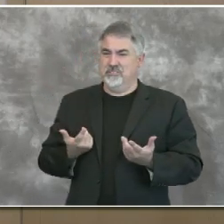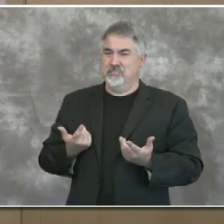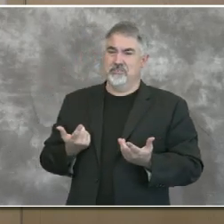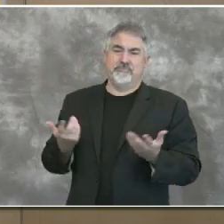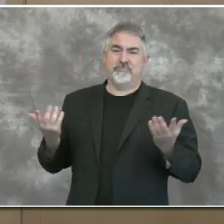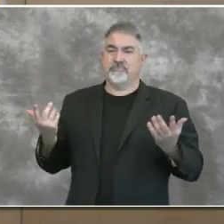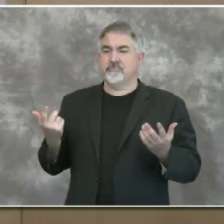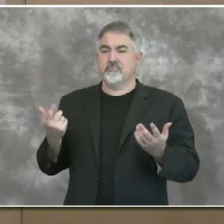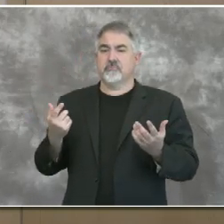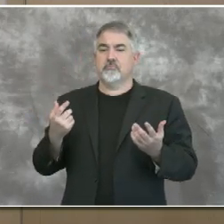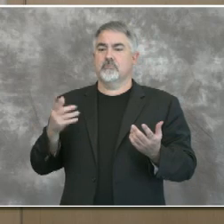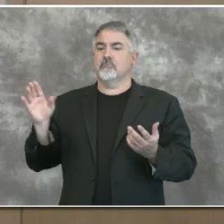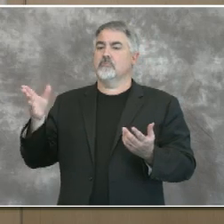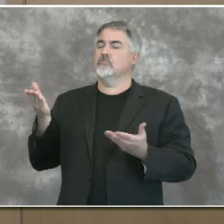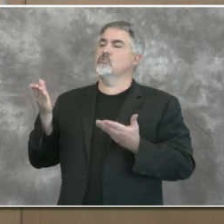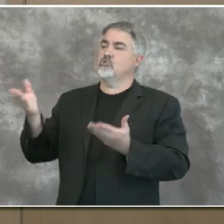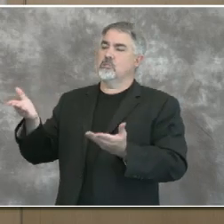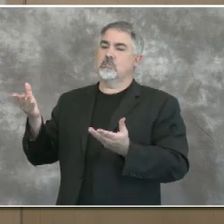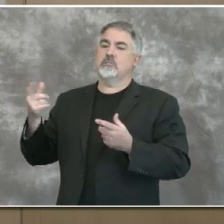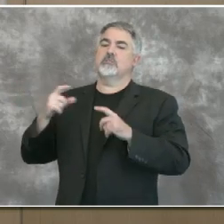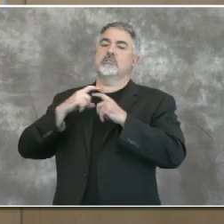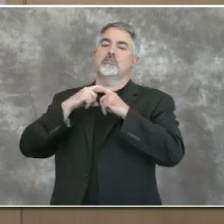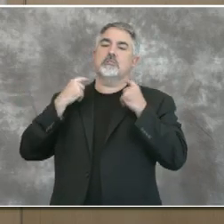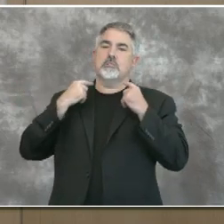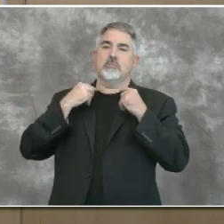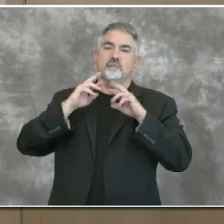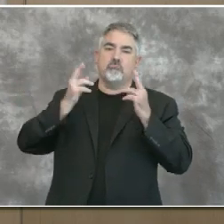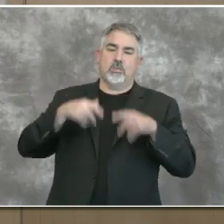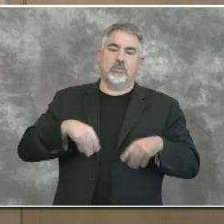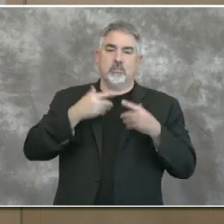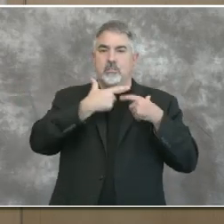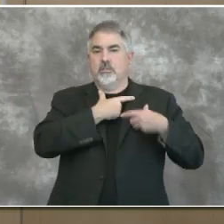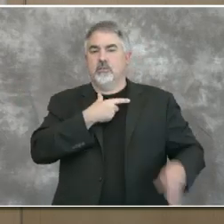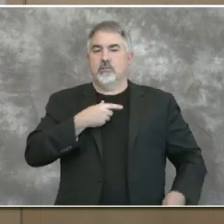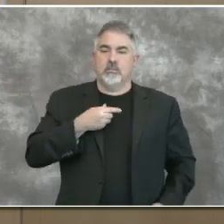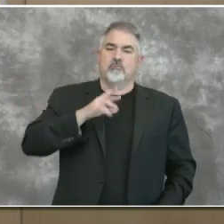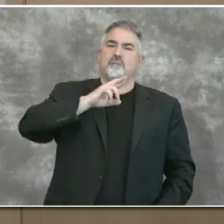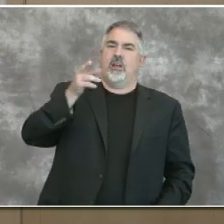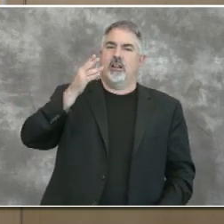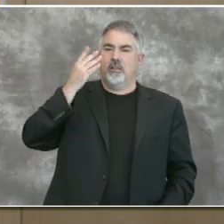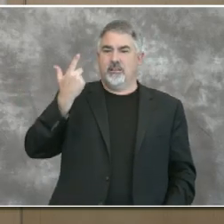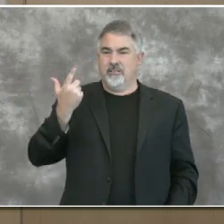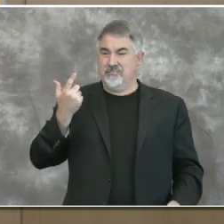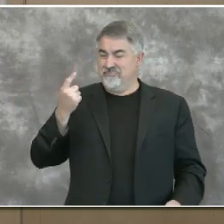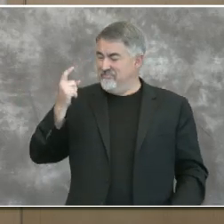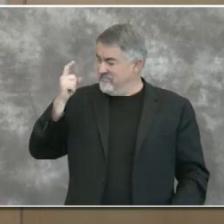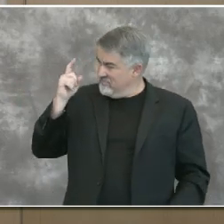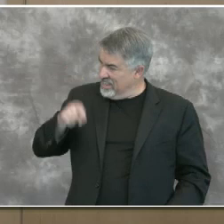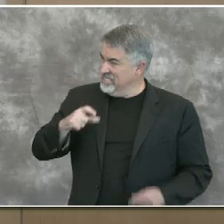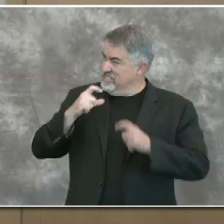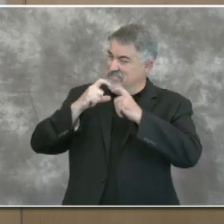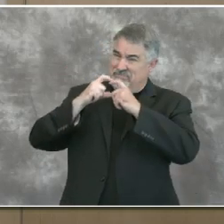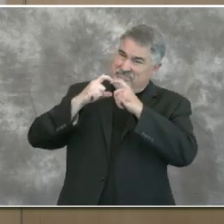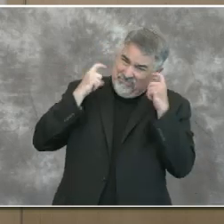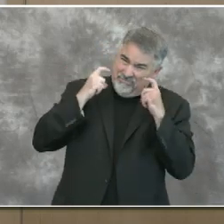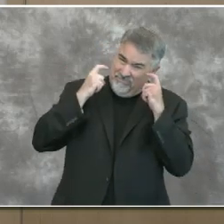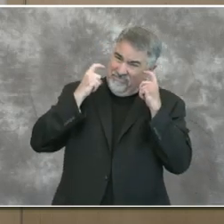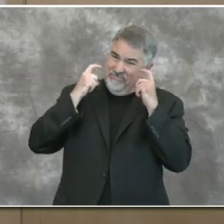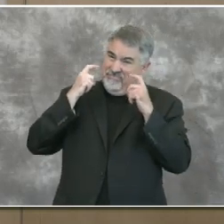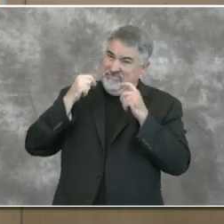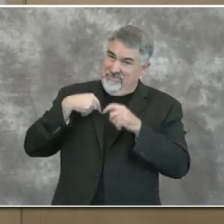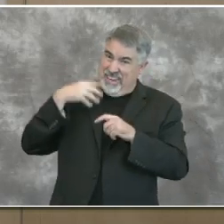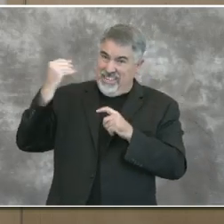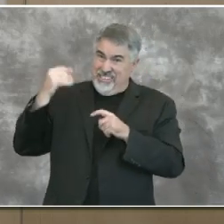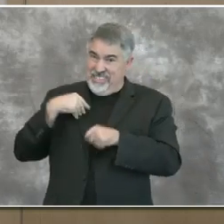around the neck, quick to deploy if a neighbor lurches toward you or is too close. But does one need to cover one's mouth and nose with a mask if one is